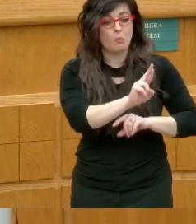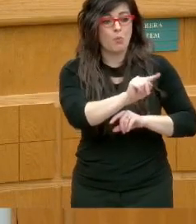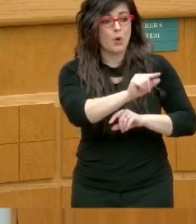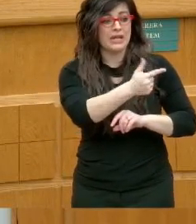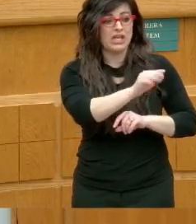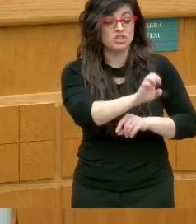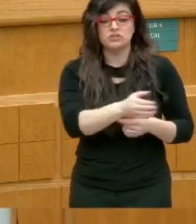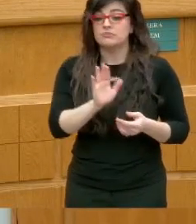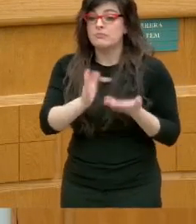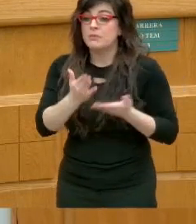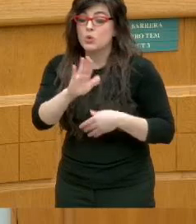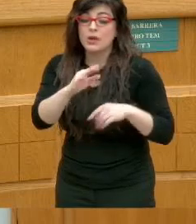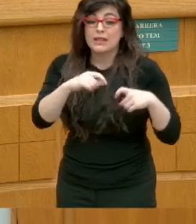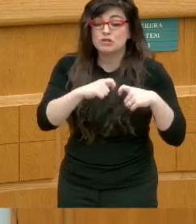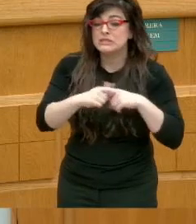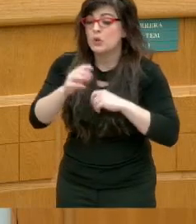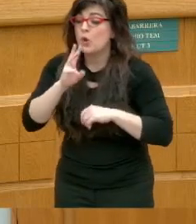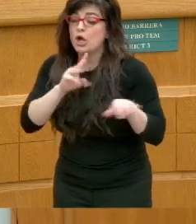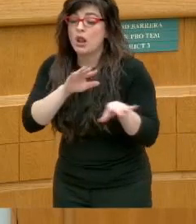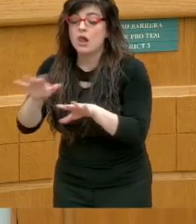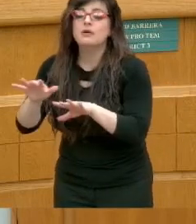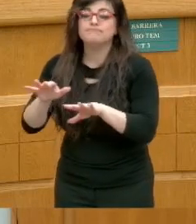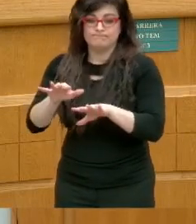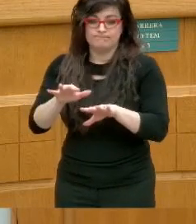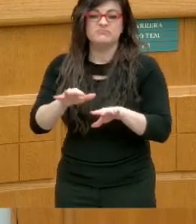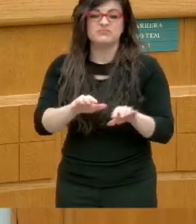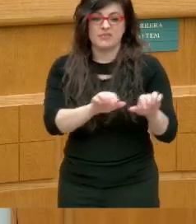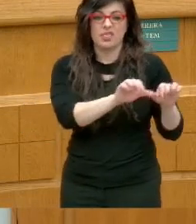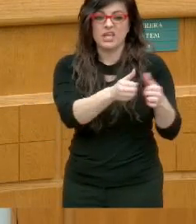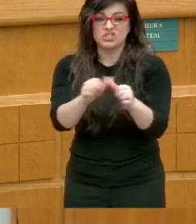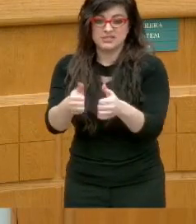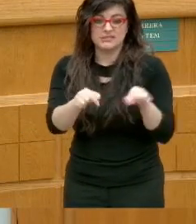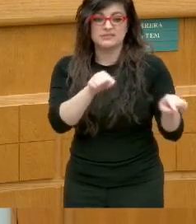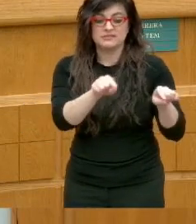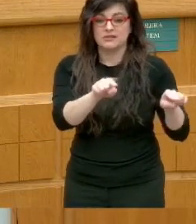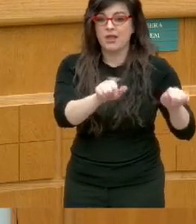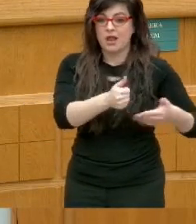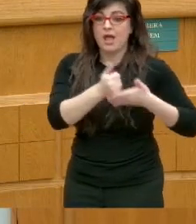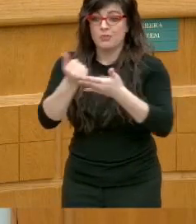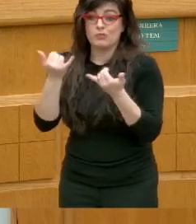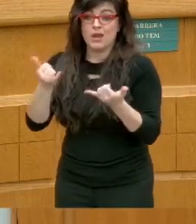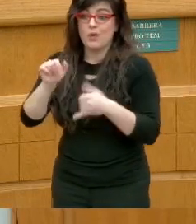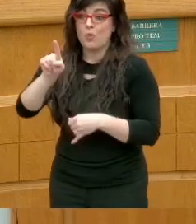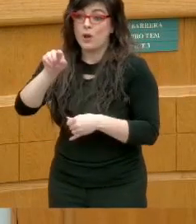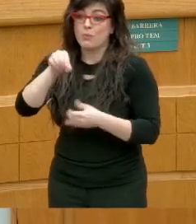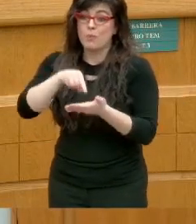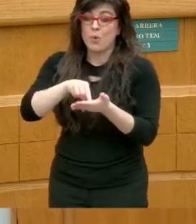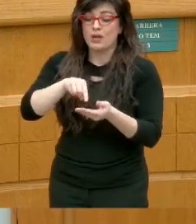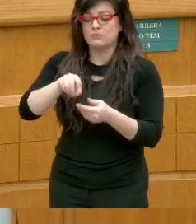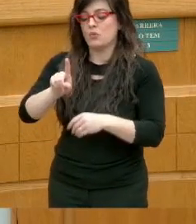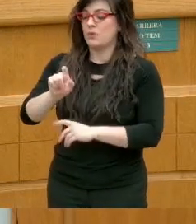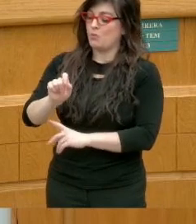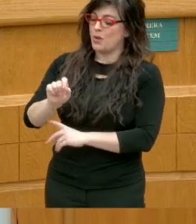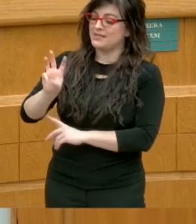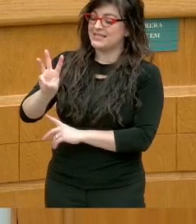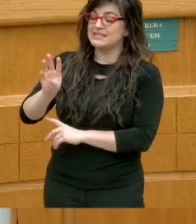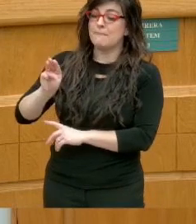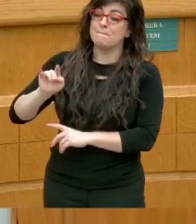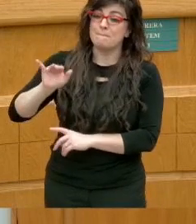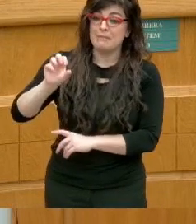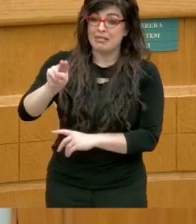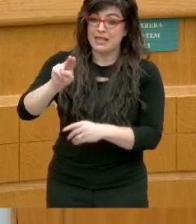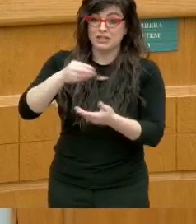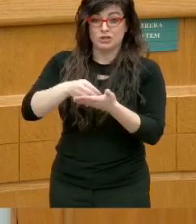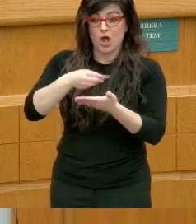total, there's $1.6 million allocated to both of those programs or agencies. You can call either one, it doesn't matter. And to